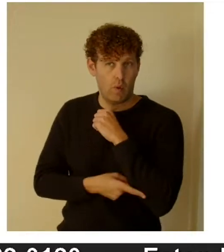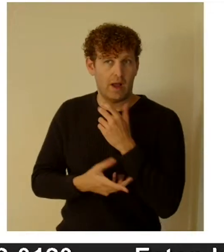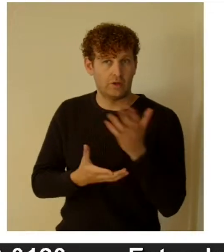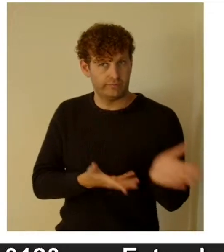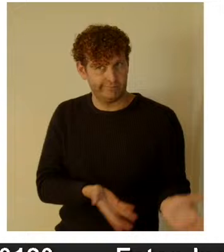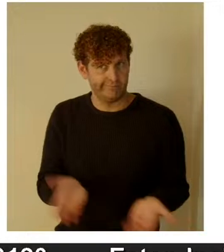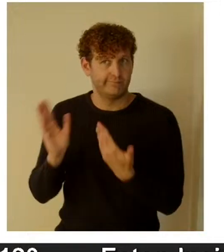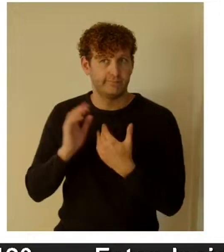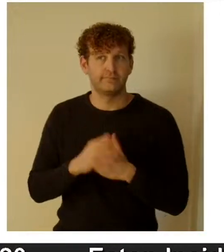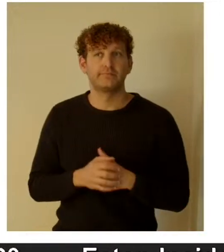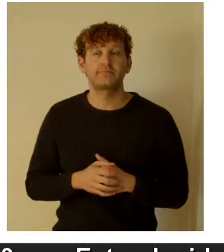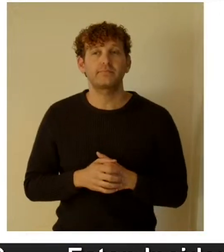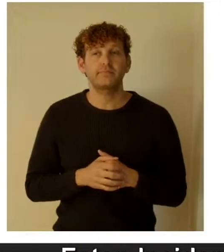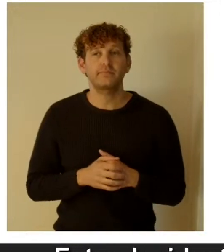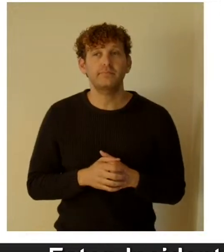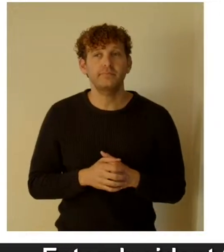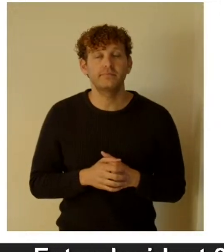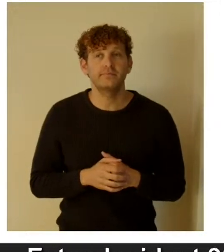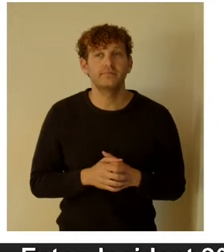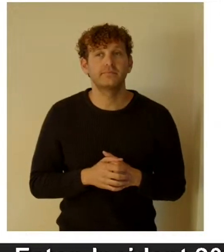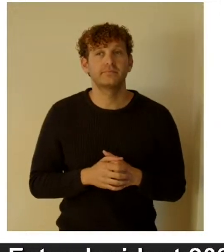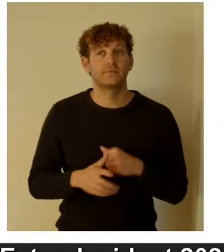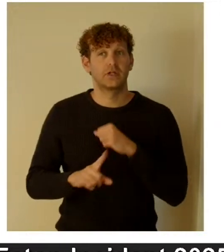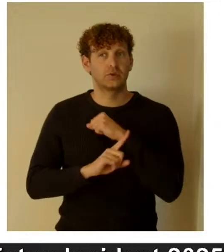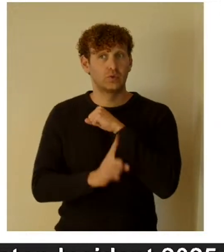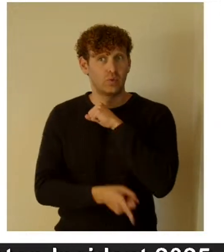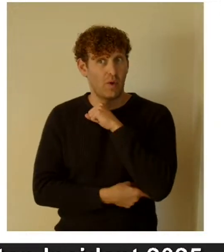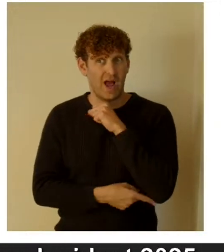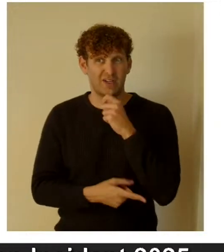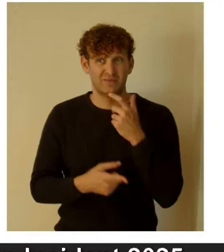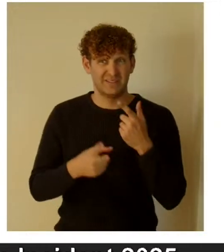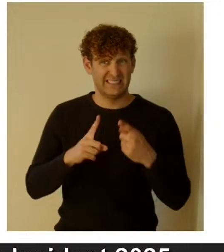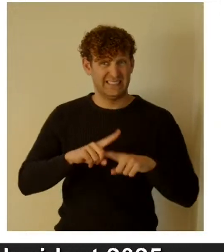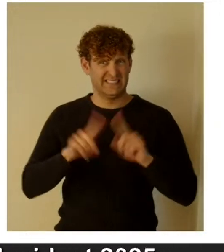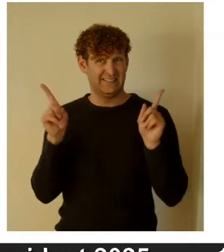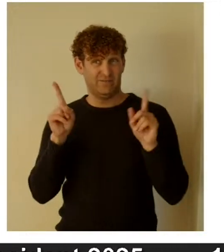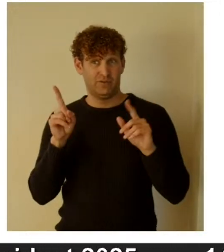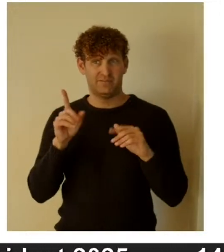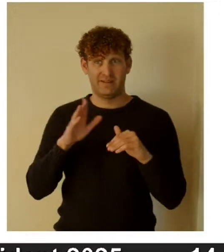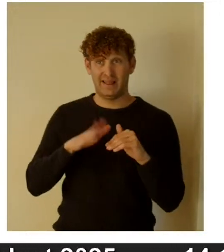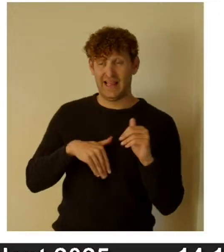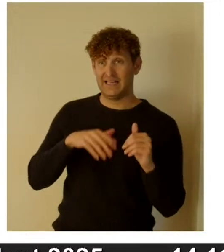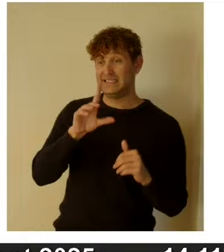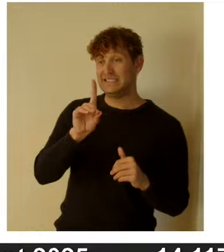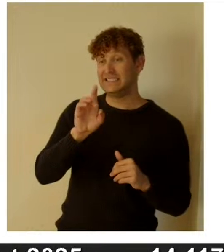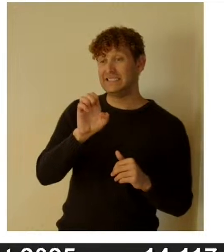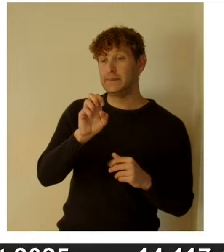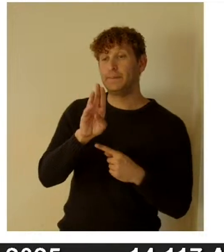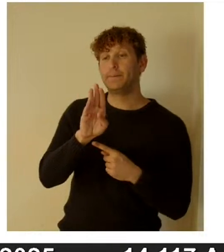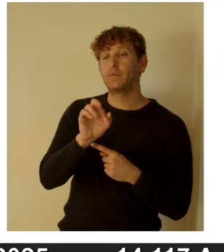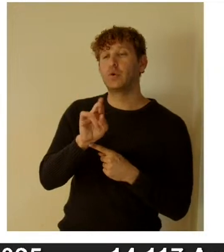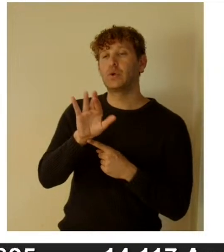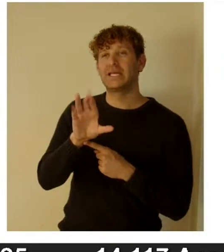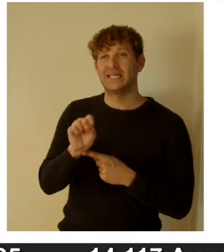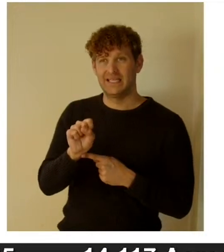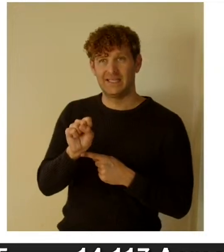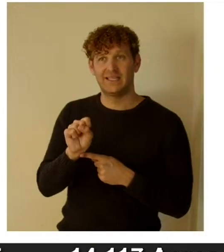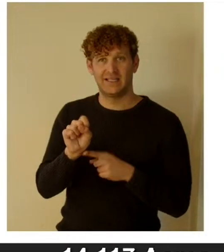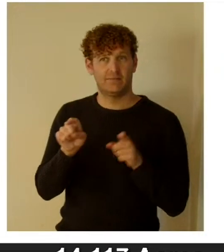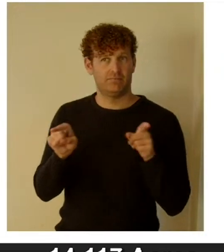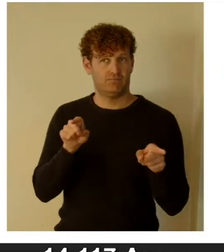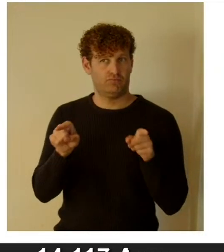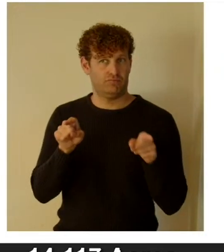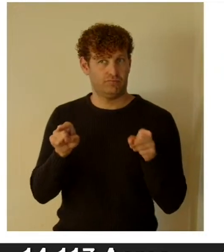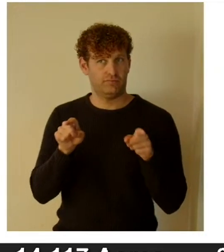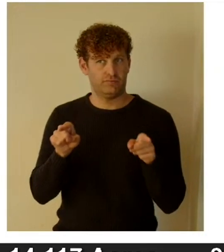debris, I'll talk about that in a minute. Trash being different than debris. So on post-fire recovery, many people are asking, is it